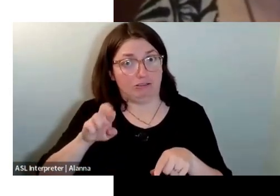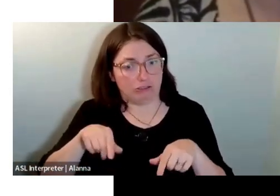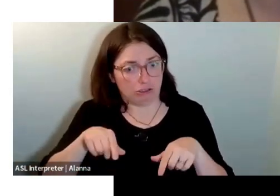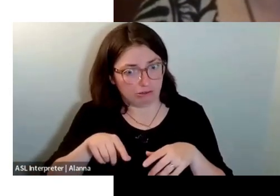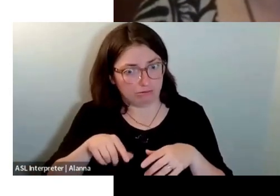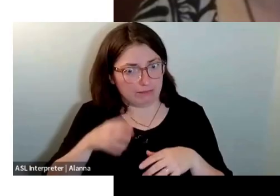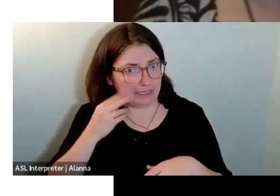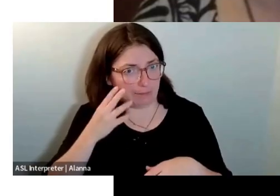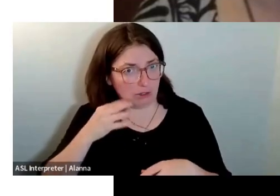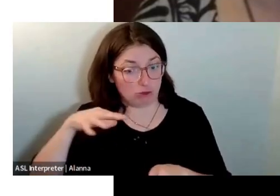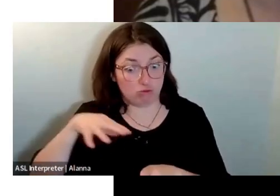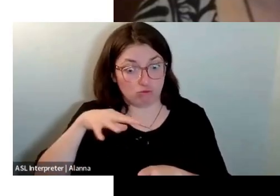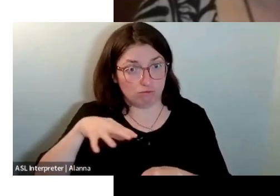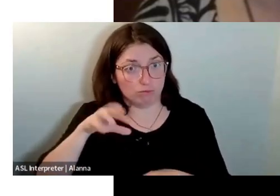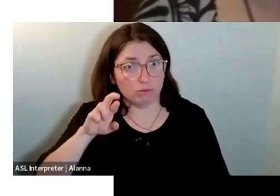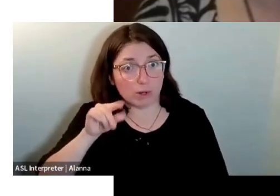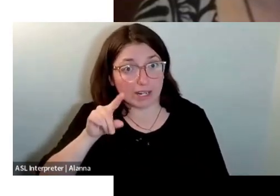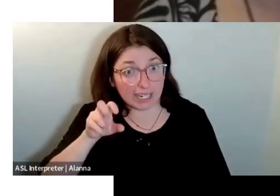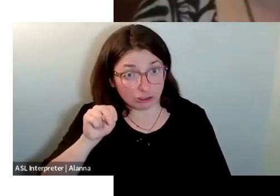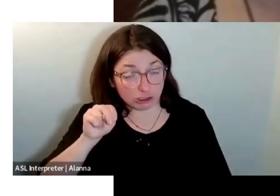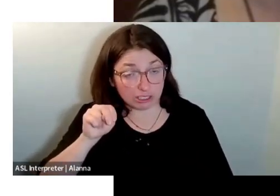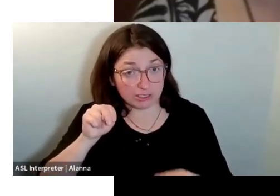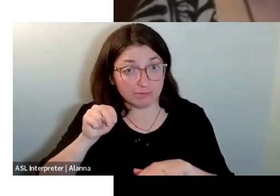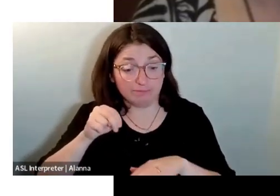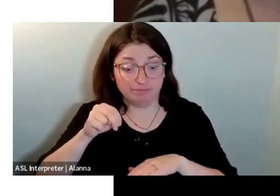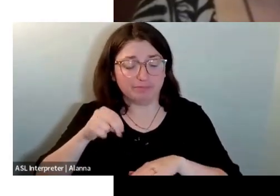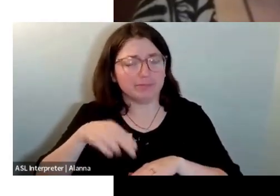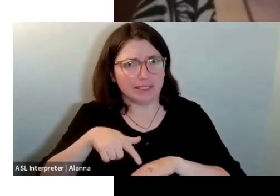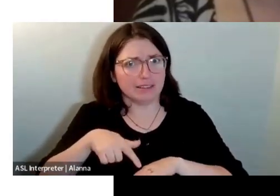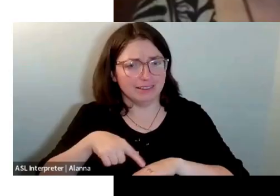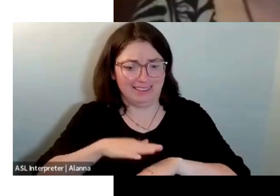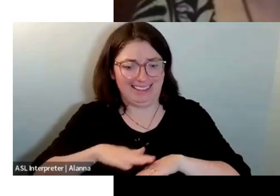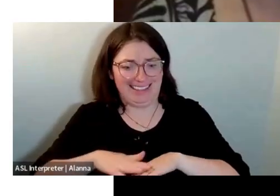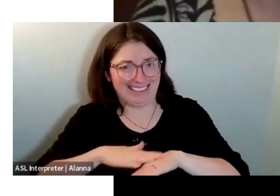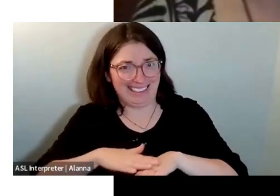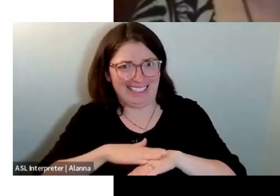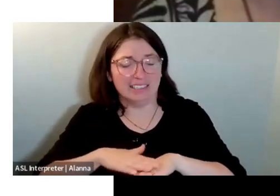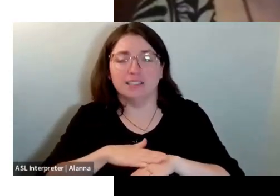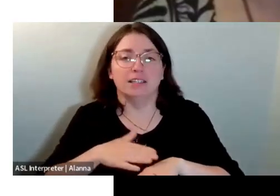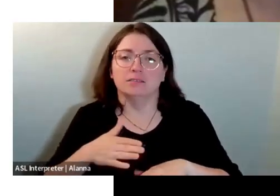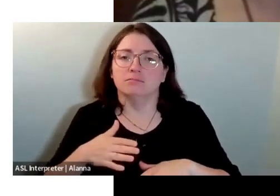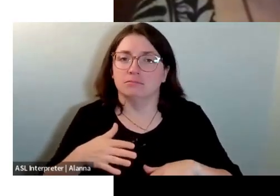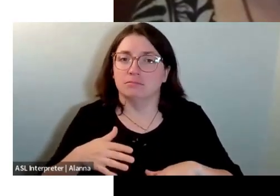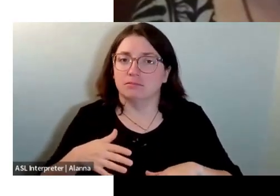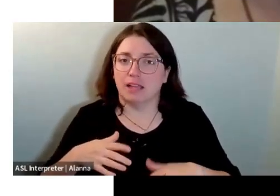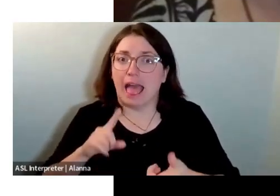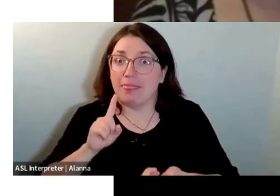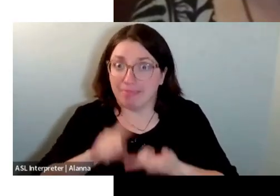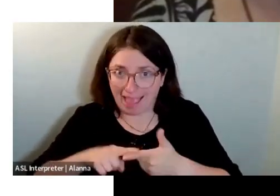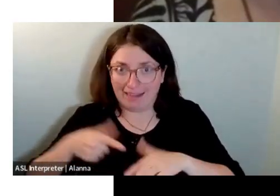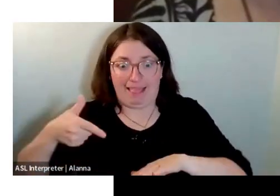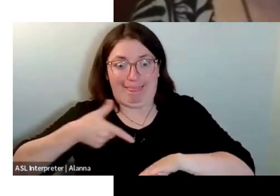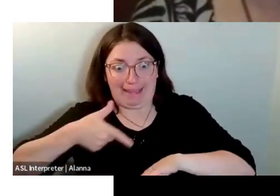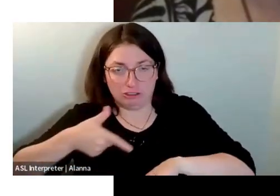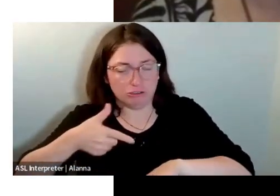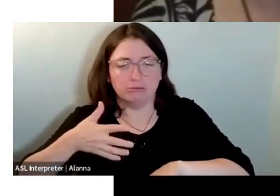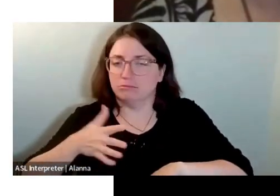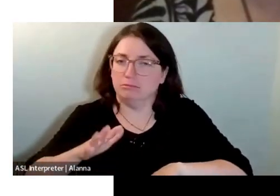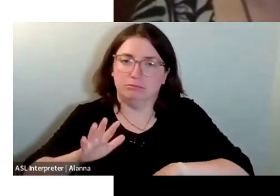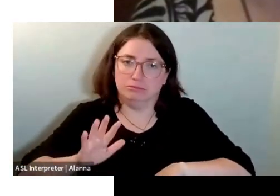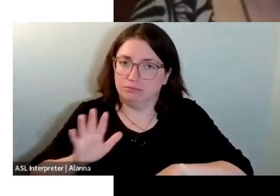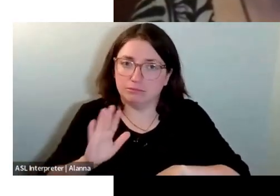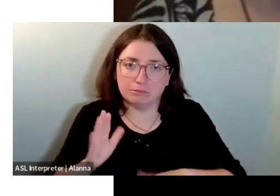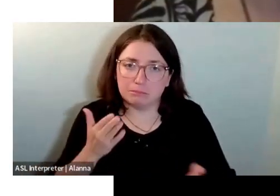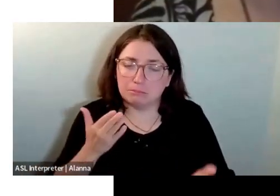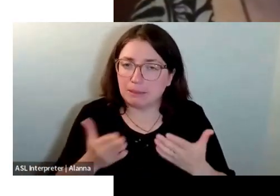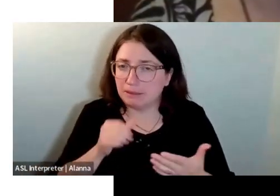be super cautious about that. If you've had pelvic radiation, either brachytherapy or